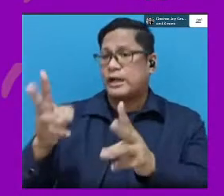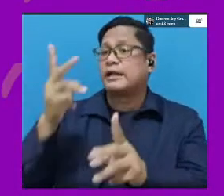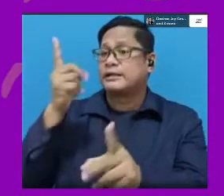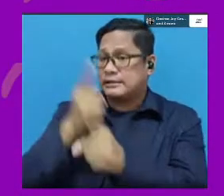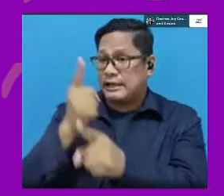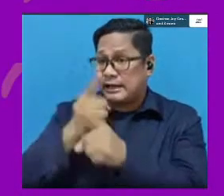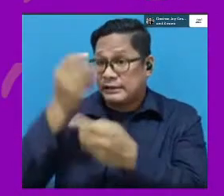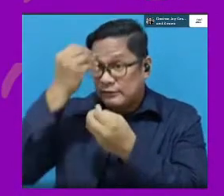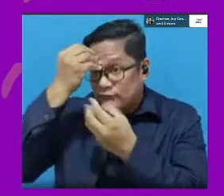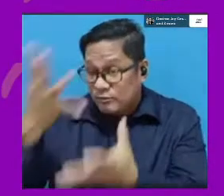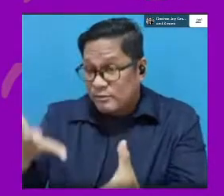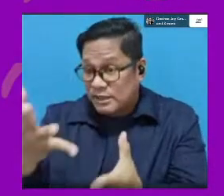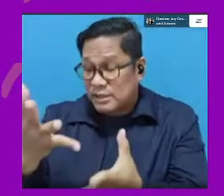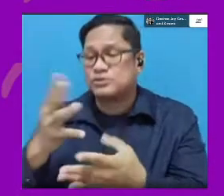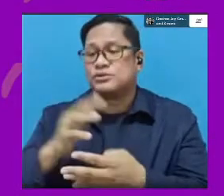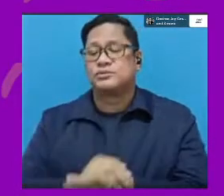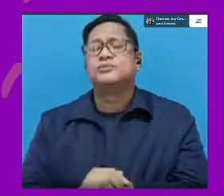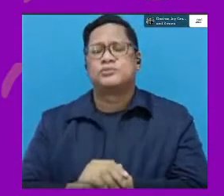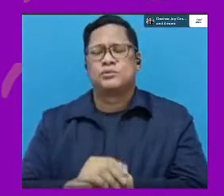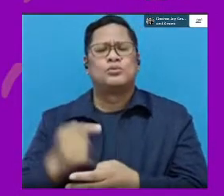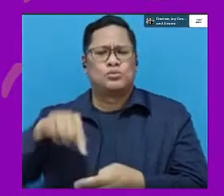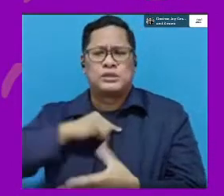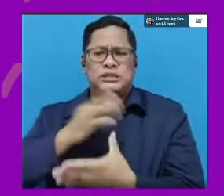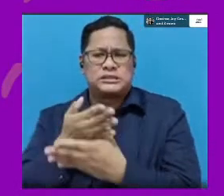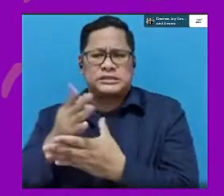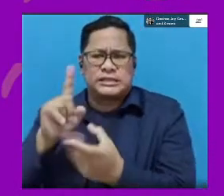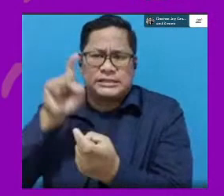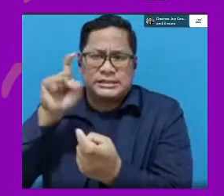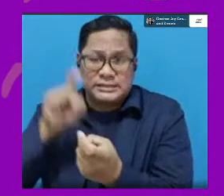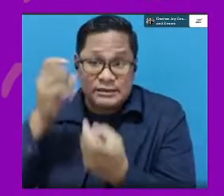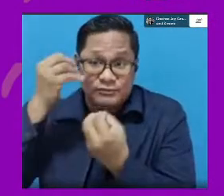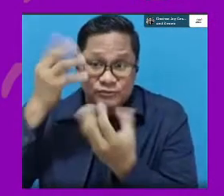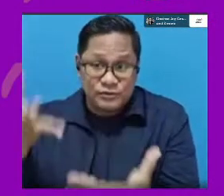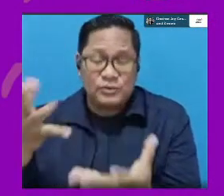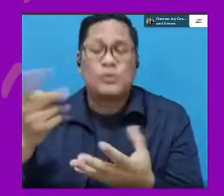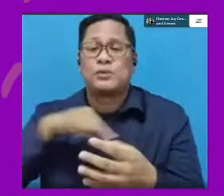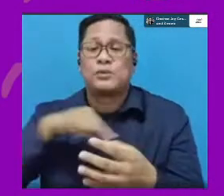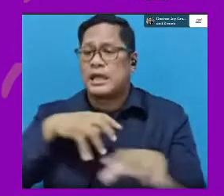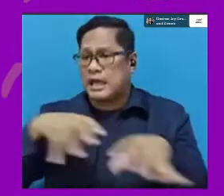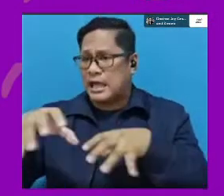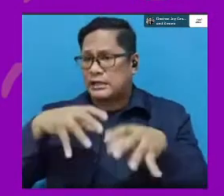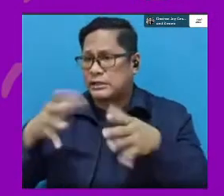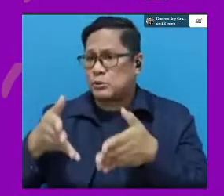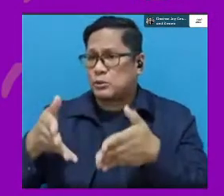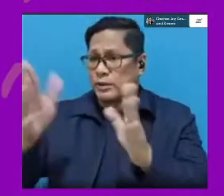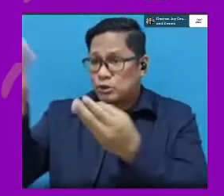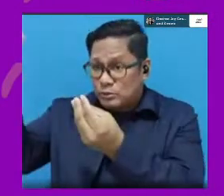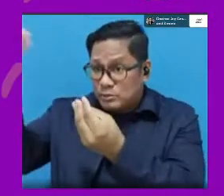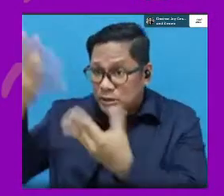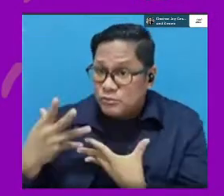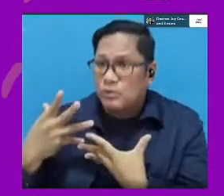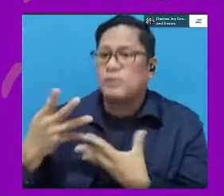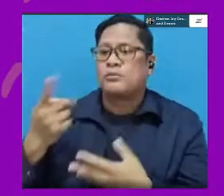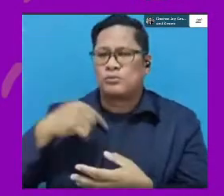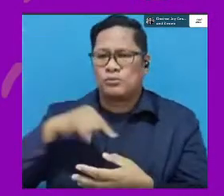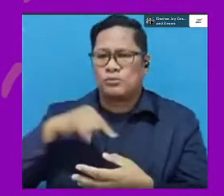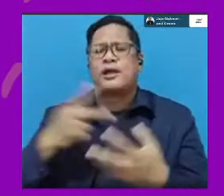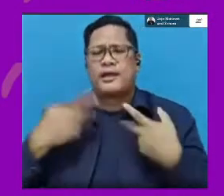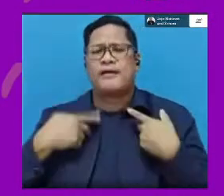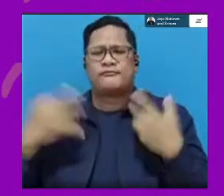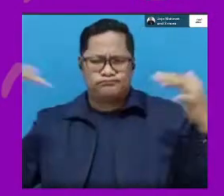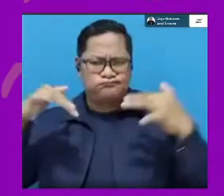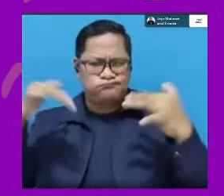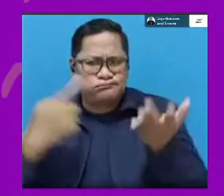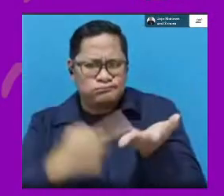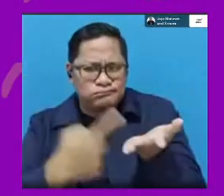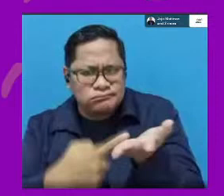correct information. We share accurate information. We take active steps to be informed. We organize sessions